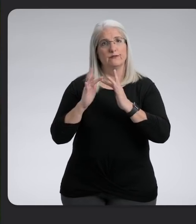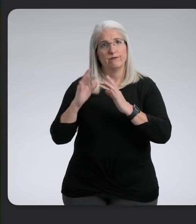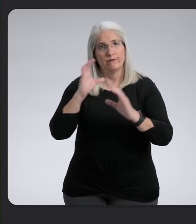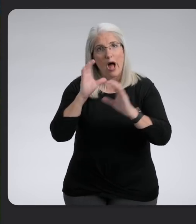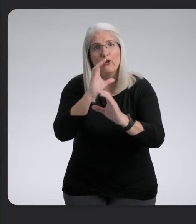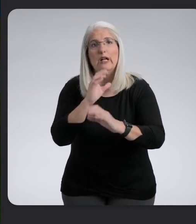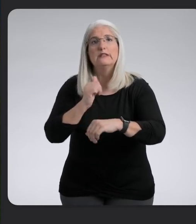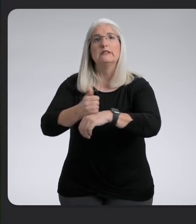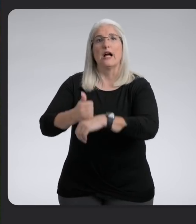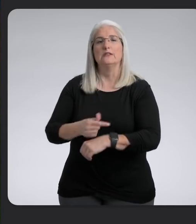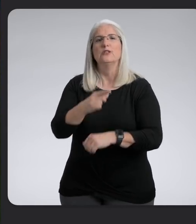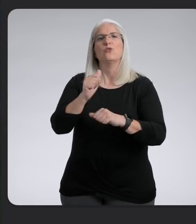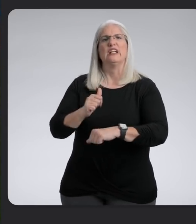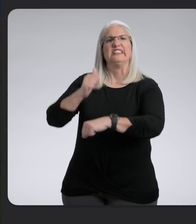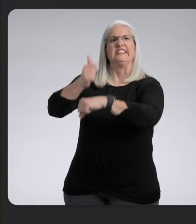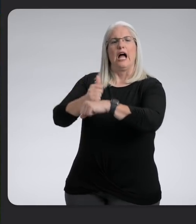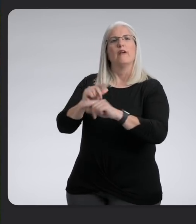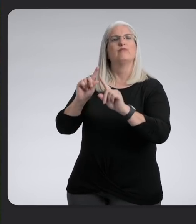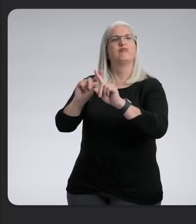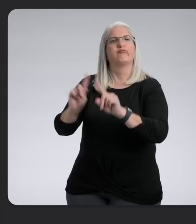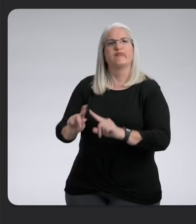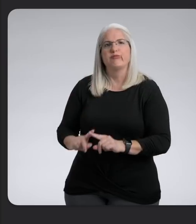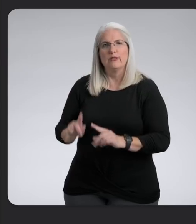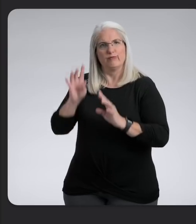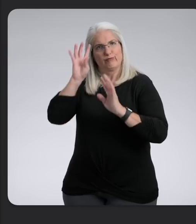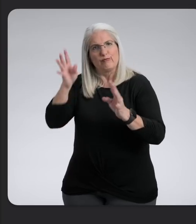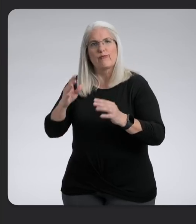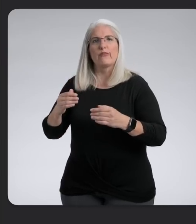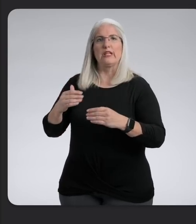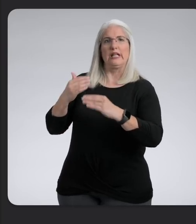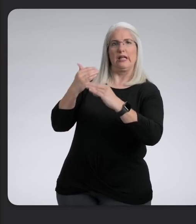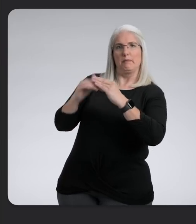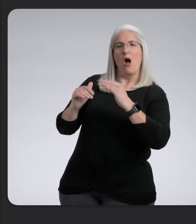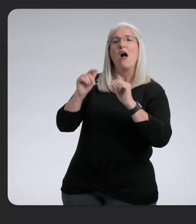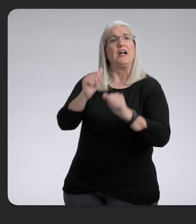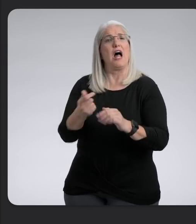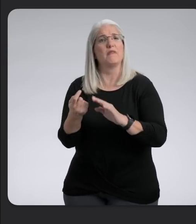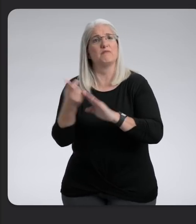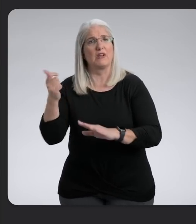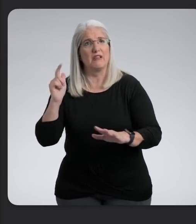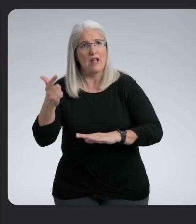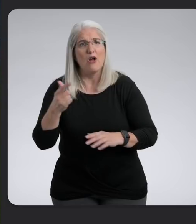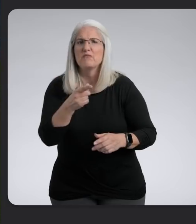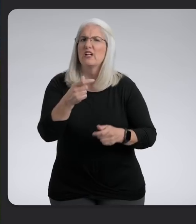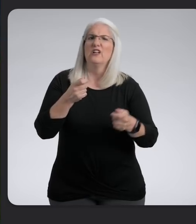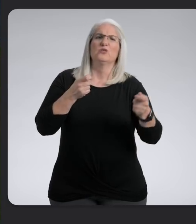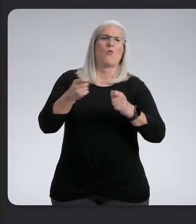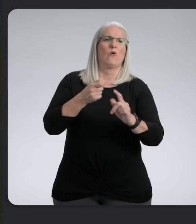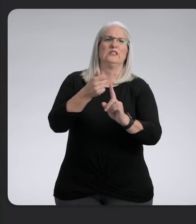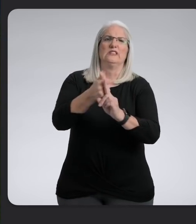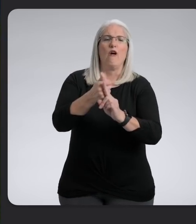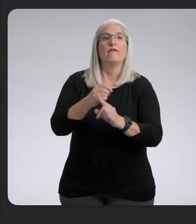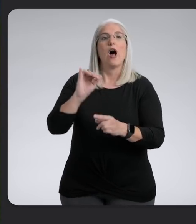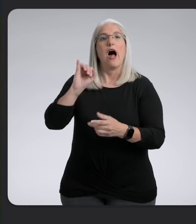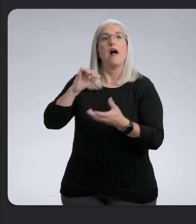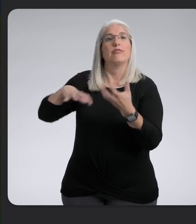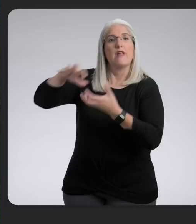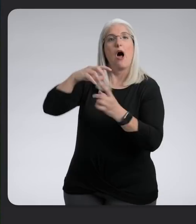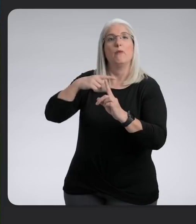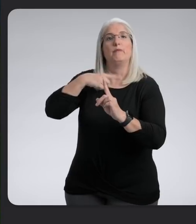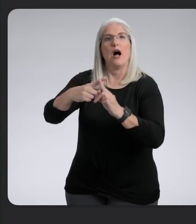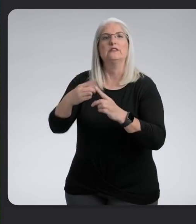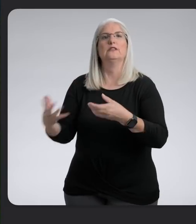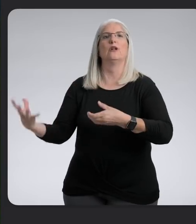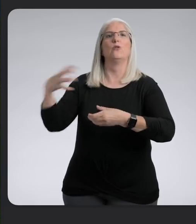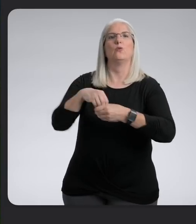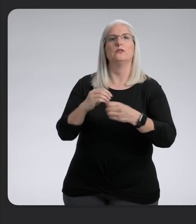it's easy to set up as many addresses as you need and delete them at any time, keeping you in control. iCloud Plus also